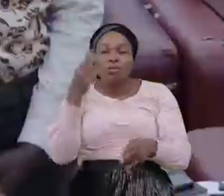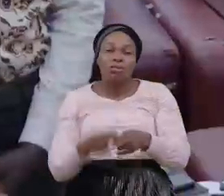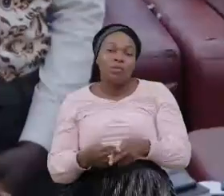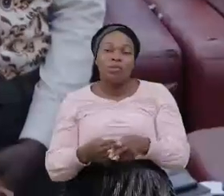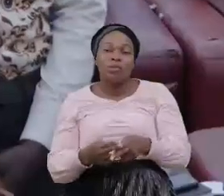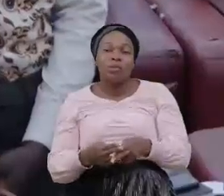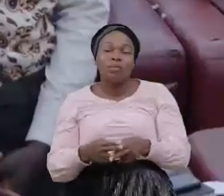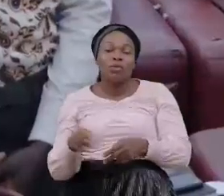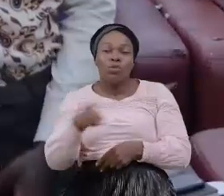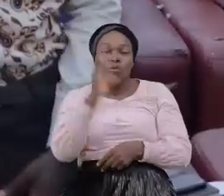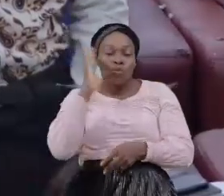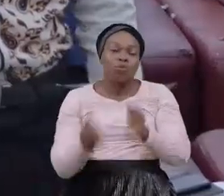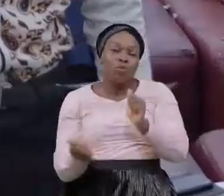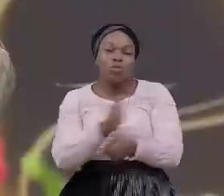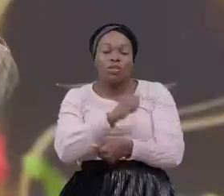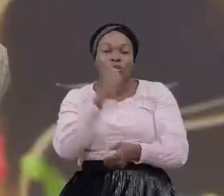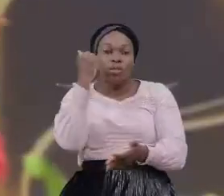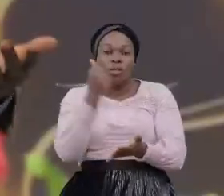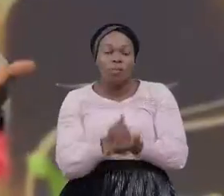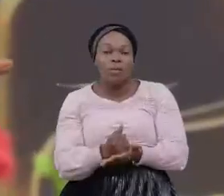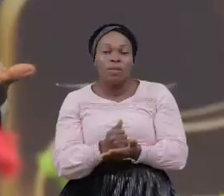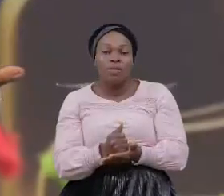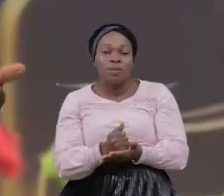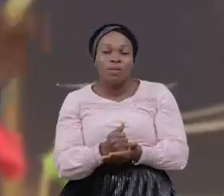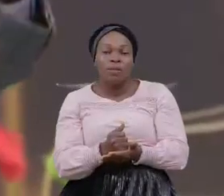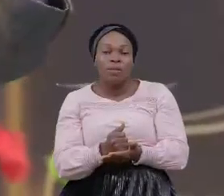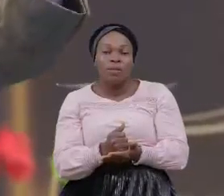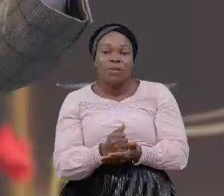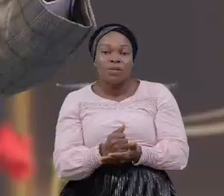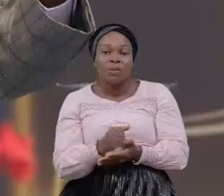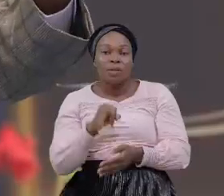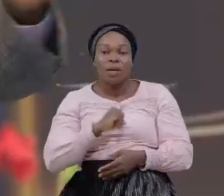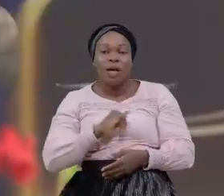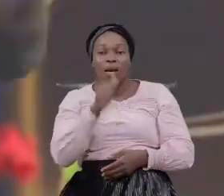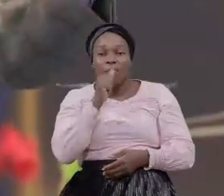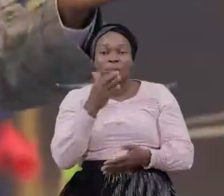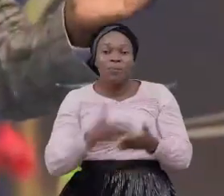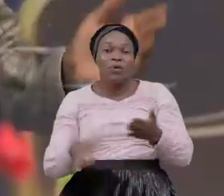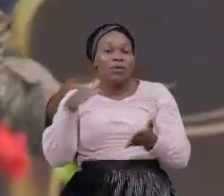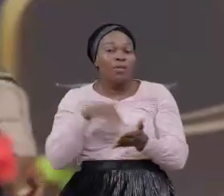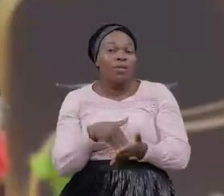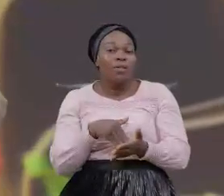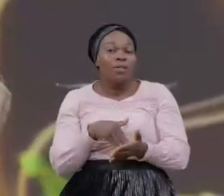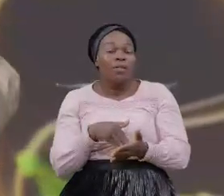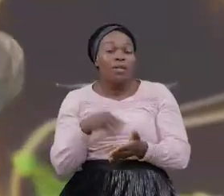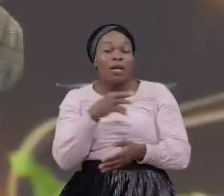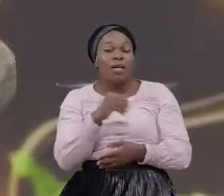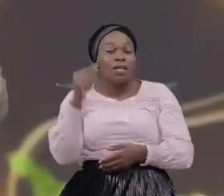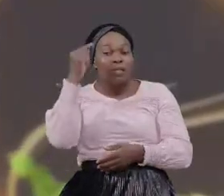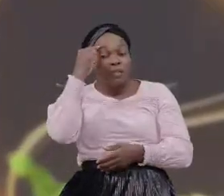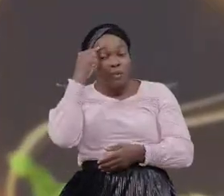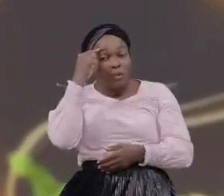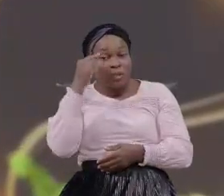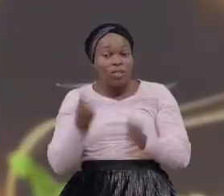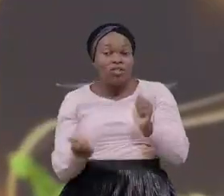change. I am born again. I thought change ended when I was